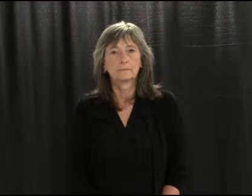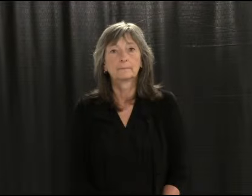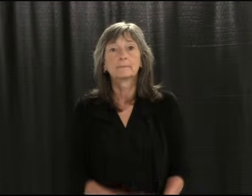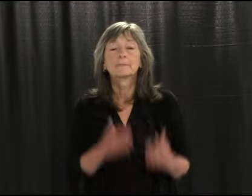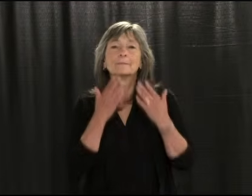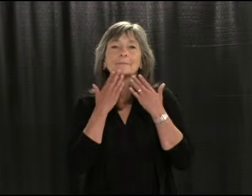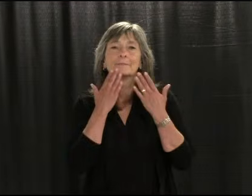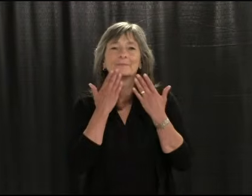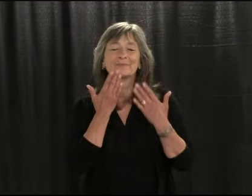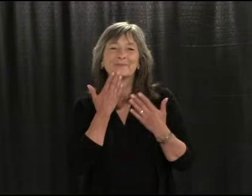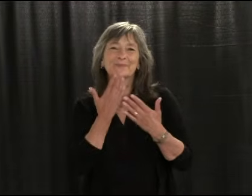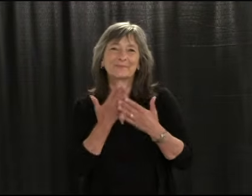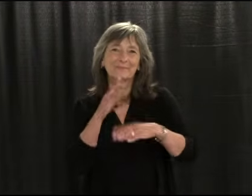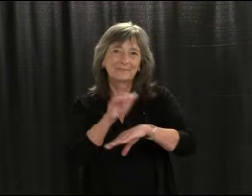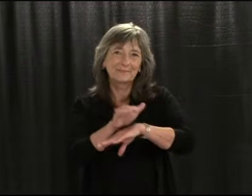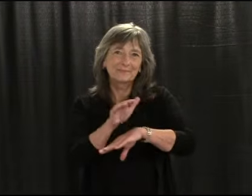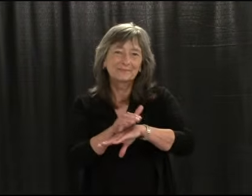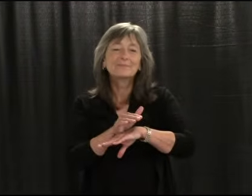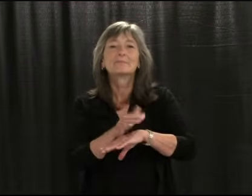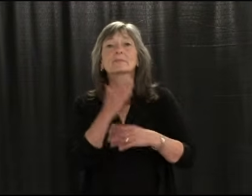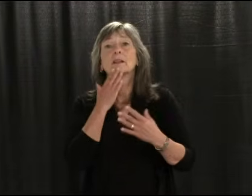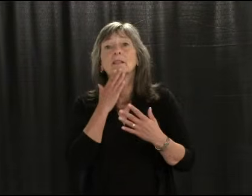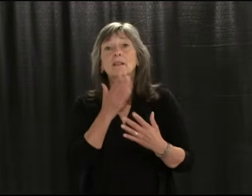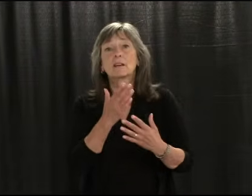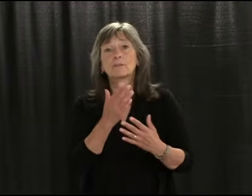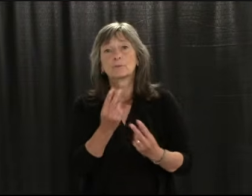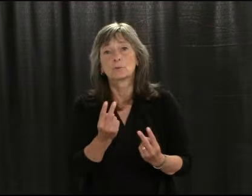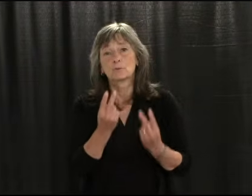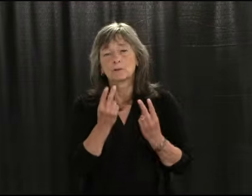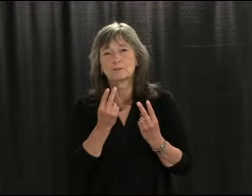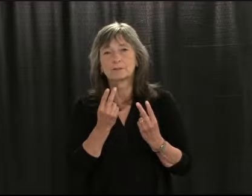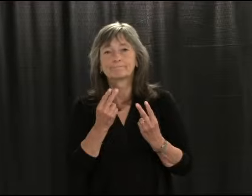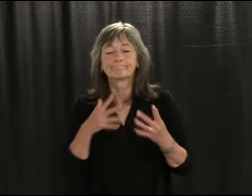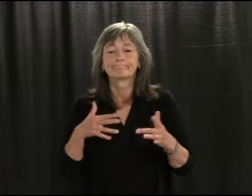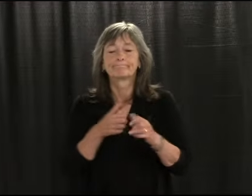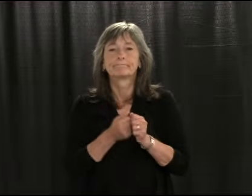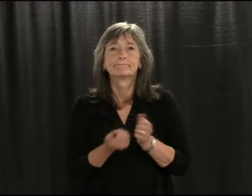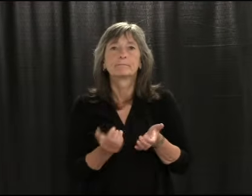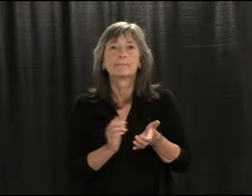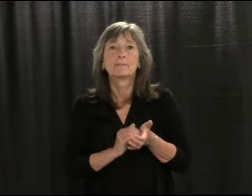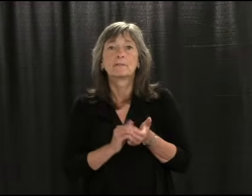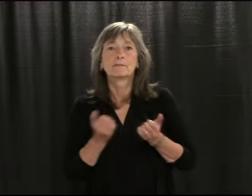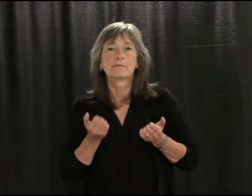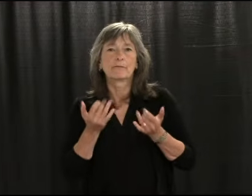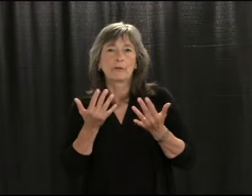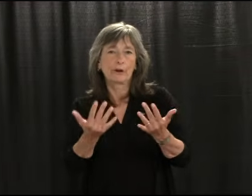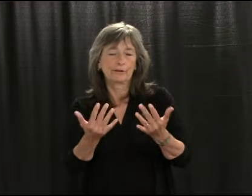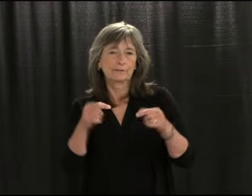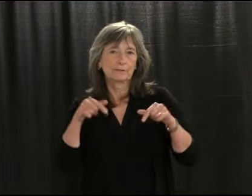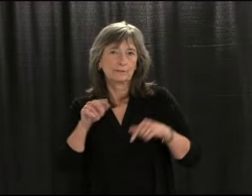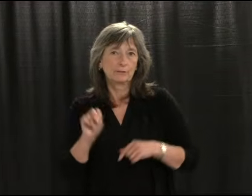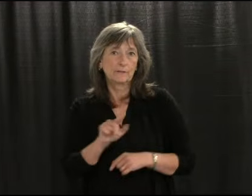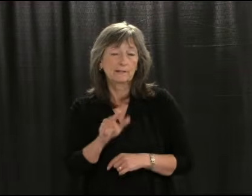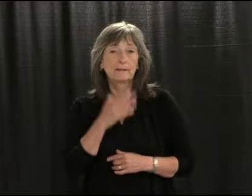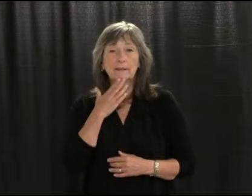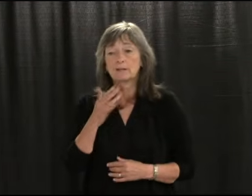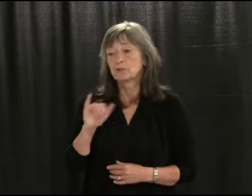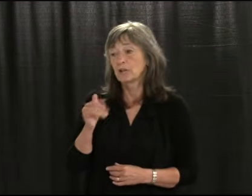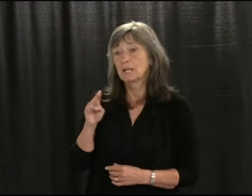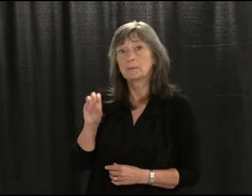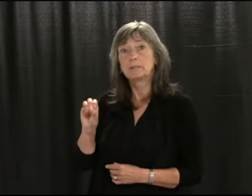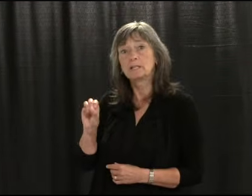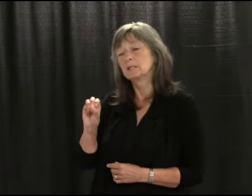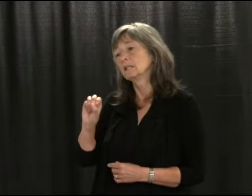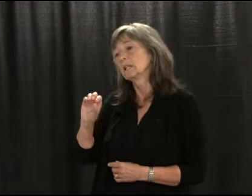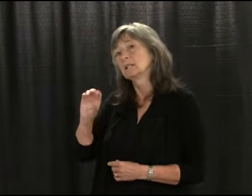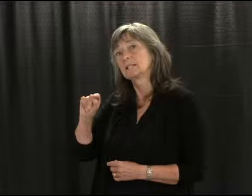Thanks, everyone. Good afternoon, and thanks again for joining us for an update on the wildfire situation here in Newfoundland and Labrador. Thank you again to Jamie Chippett and his entire